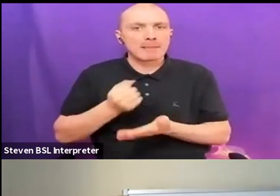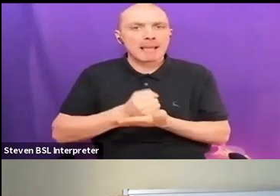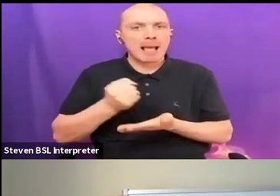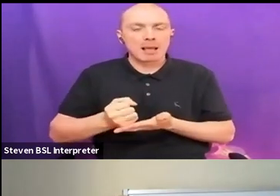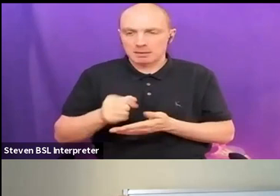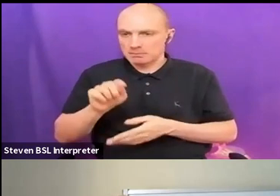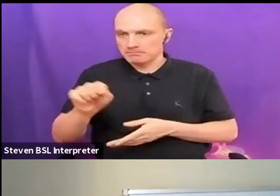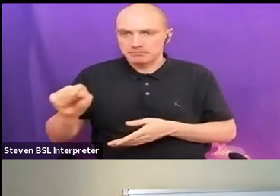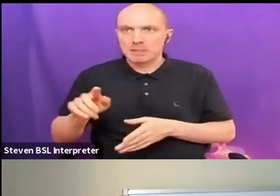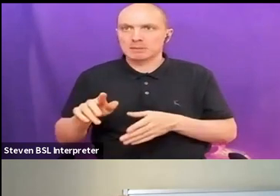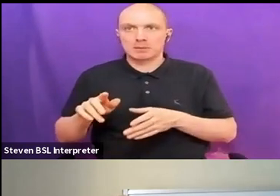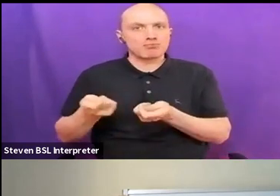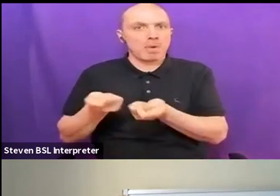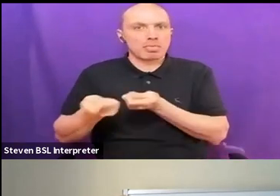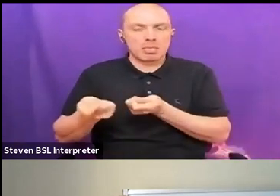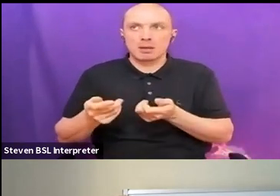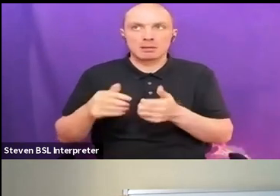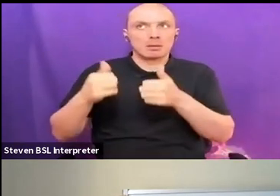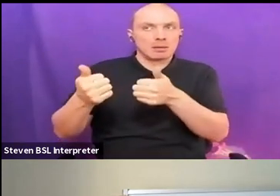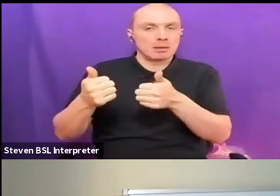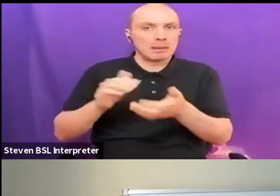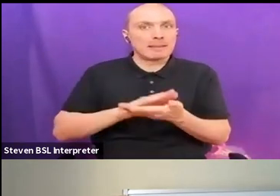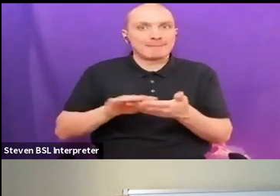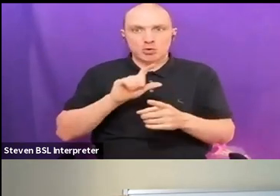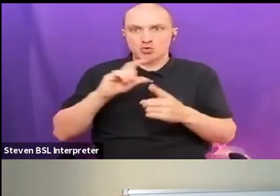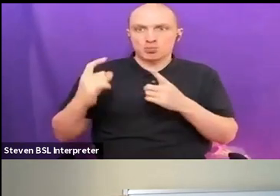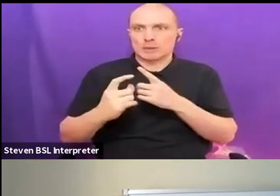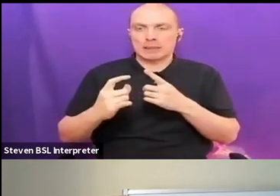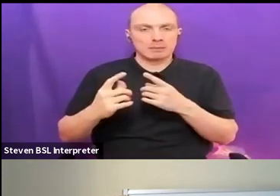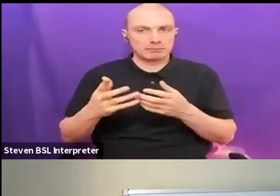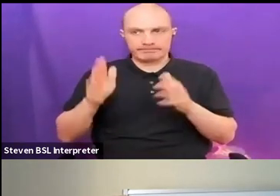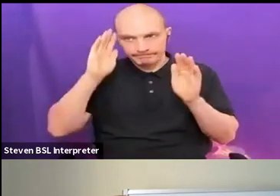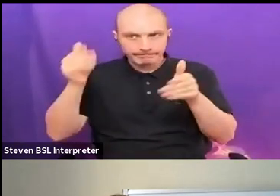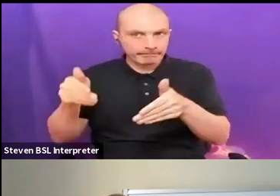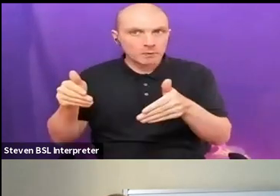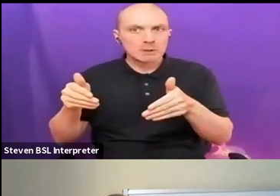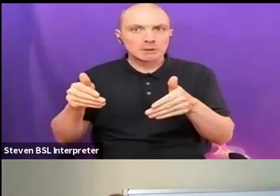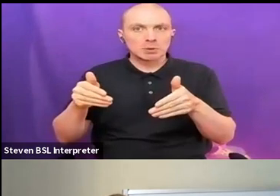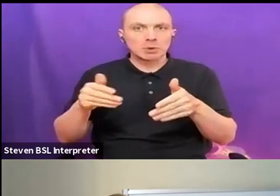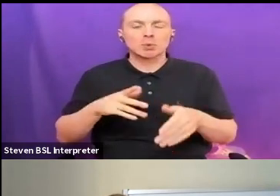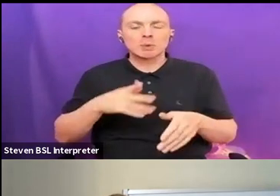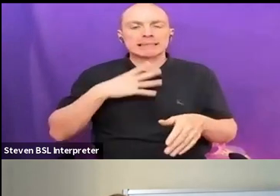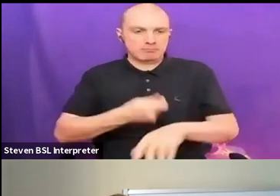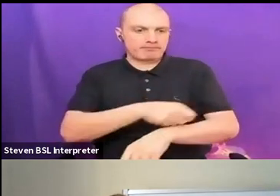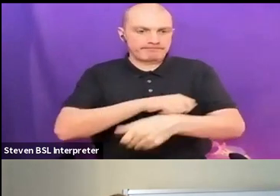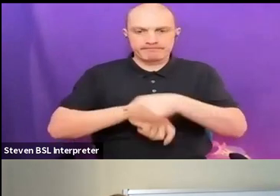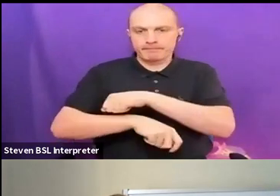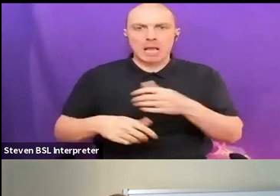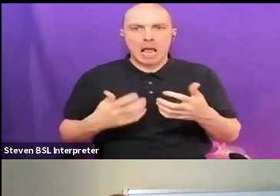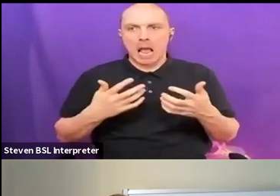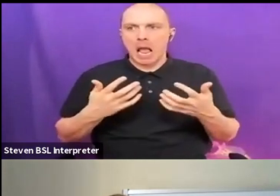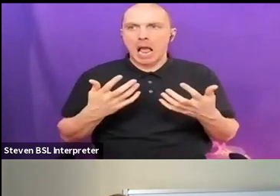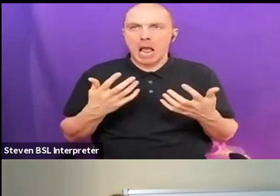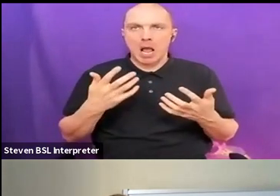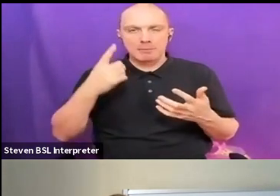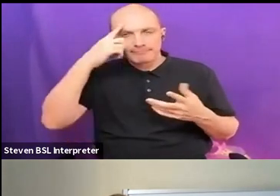not letting. It's about not being complacent and letting these things drift. We have to be much more proactive and get behind these things and find other ways